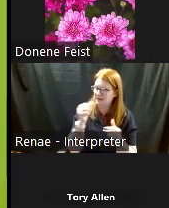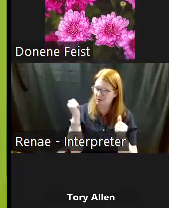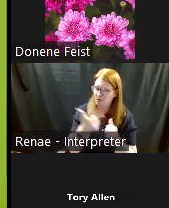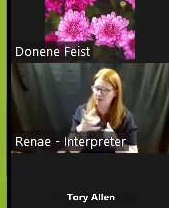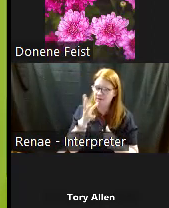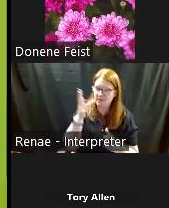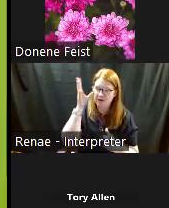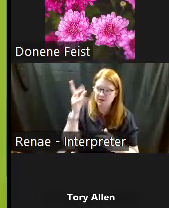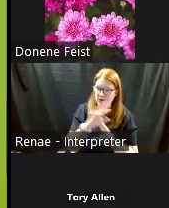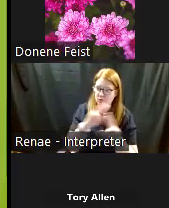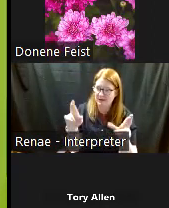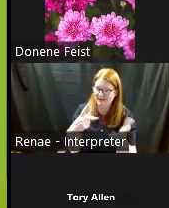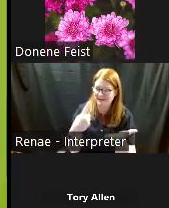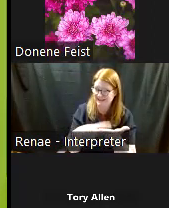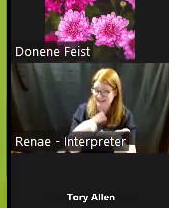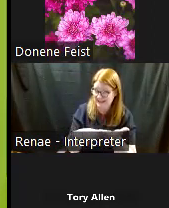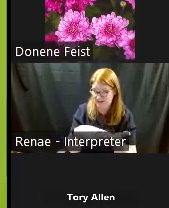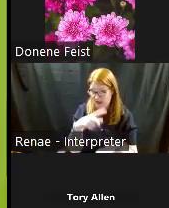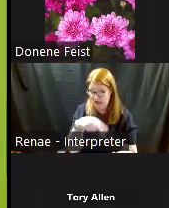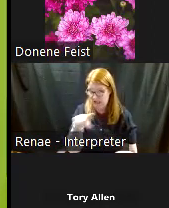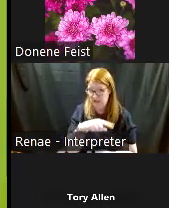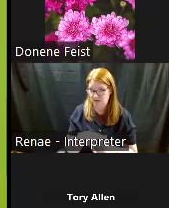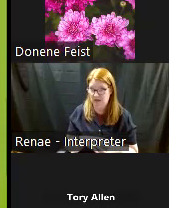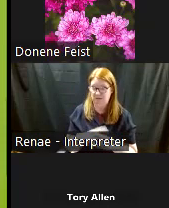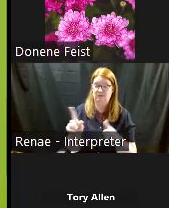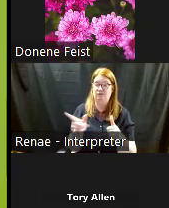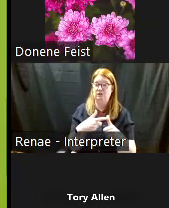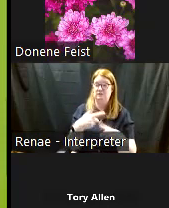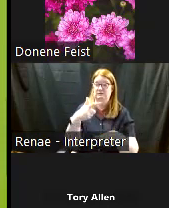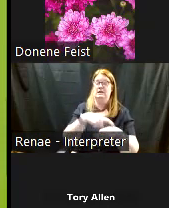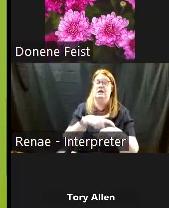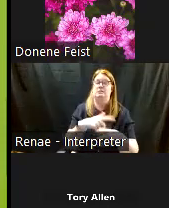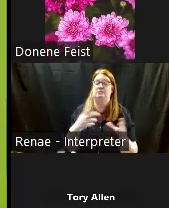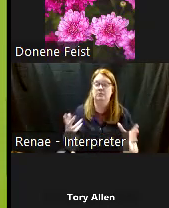to talk about any of this stuff on day one, and just checking in,